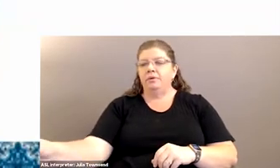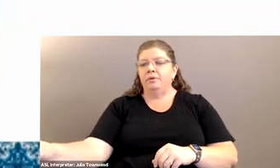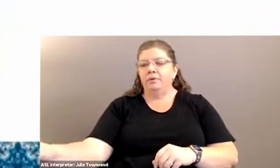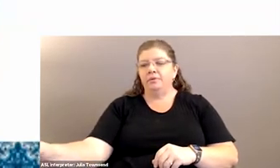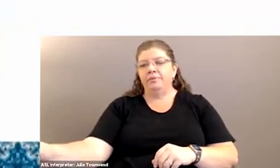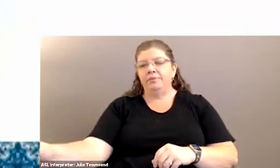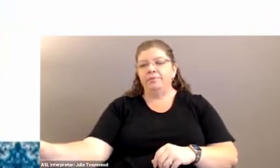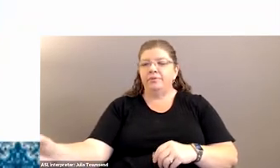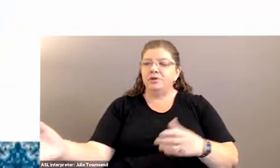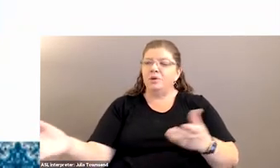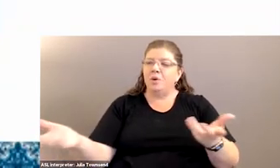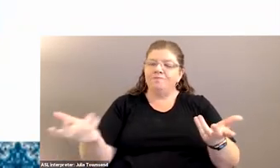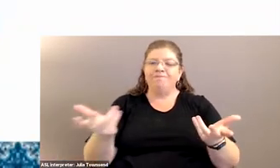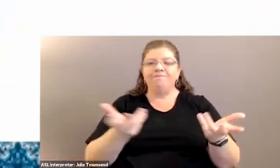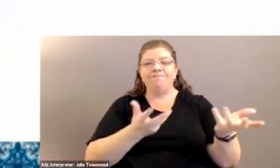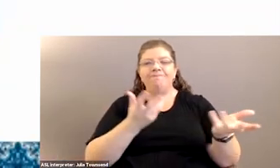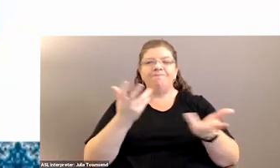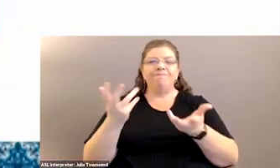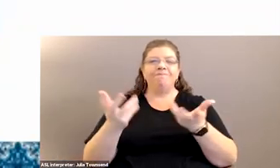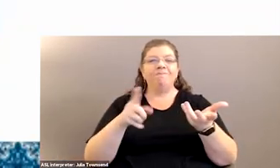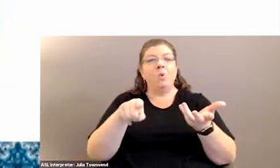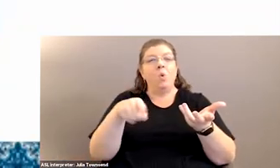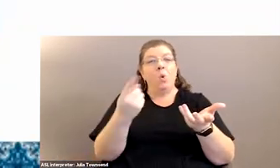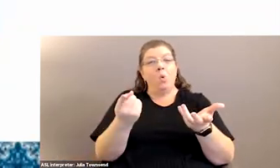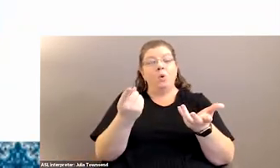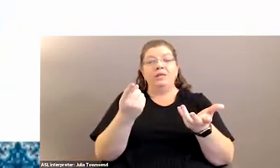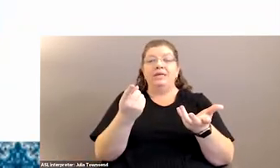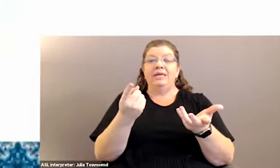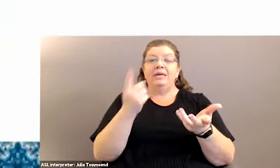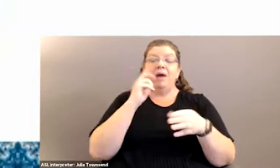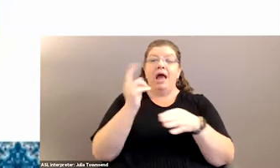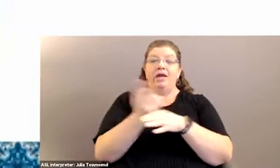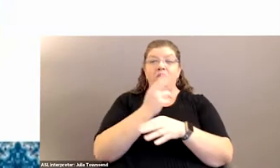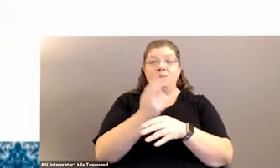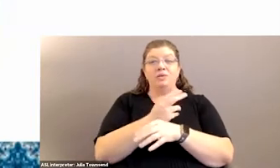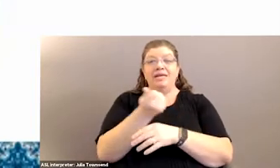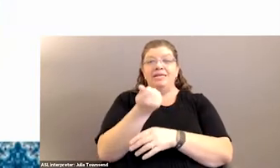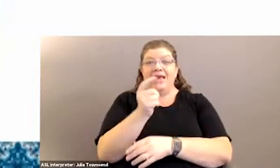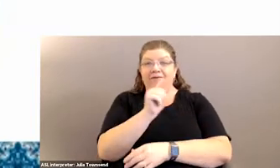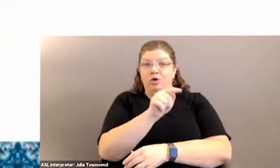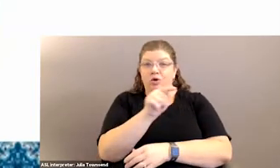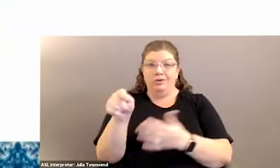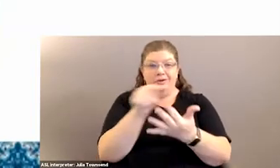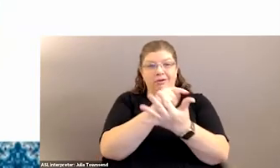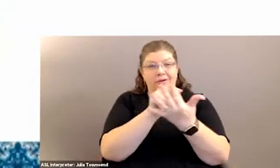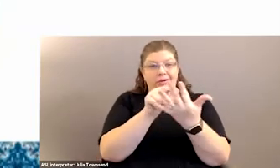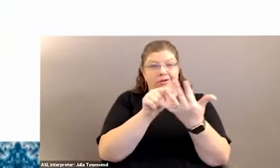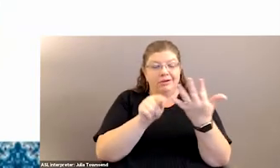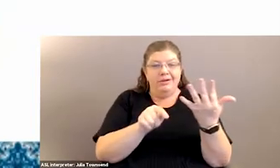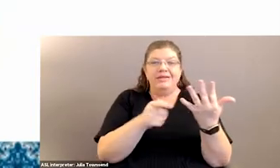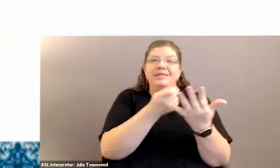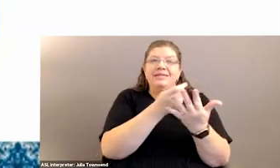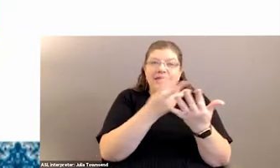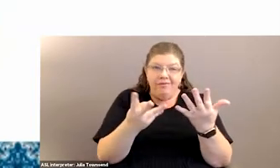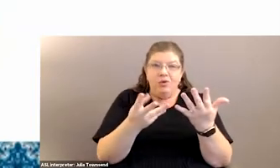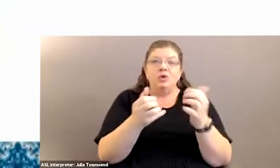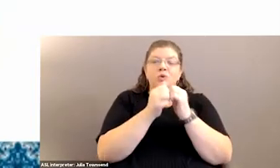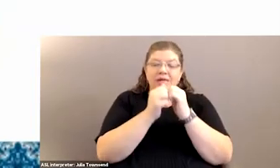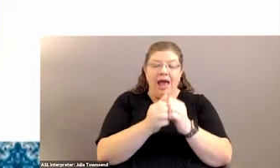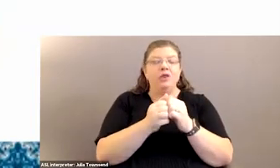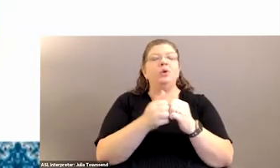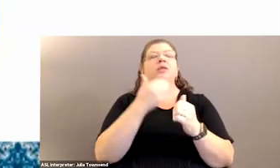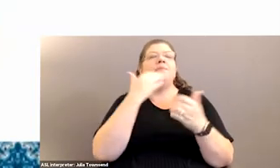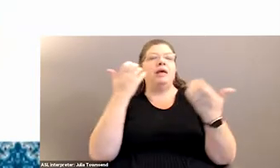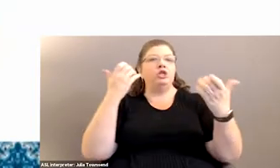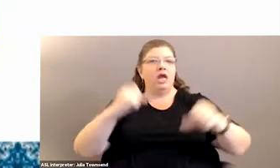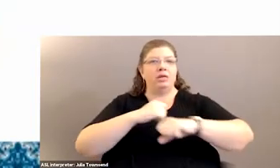you know it's only by using a number of the slices or the measures that we create the best chance of protecting